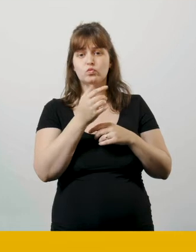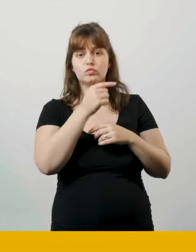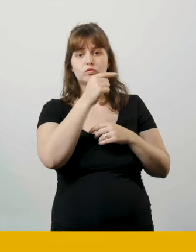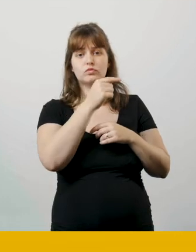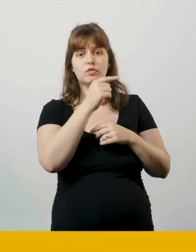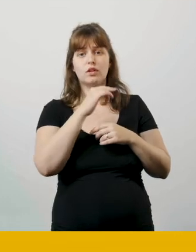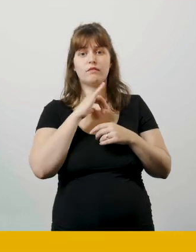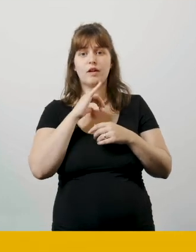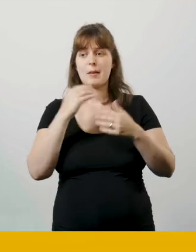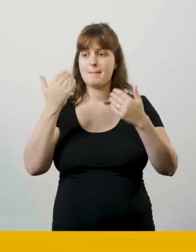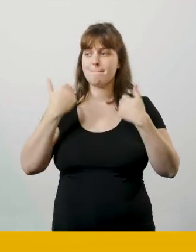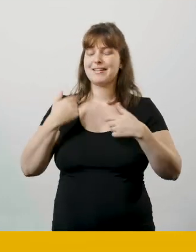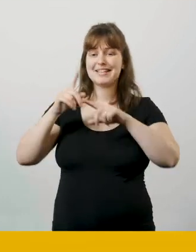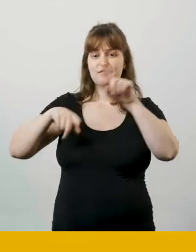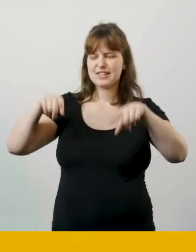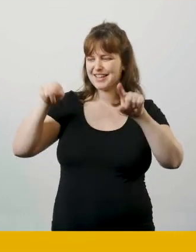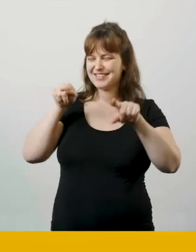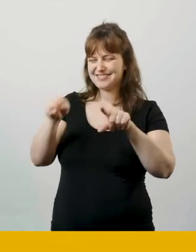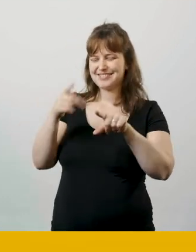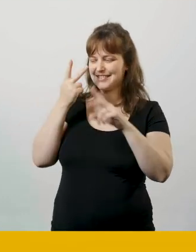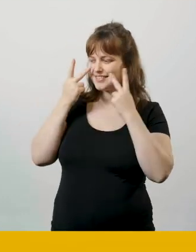diversity of human diversity